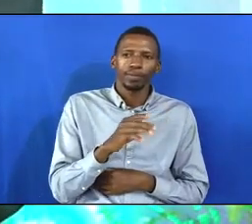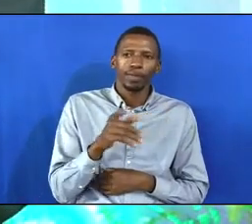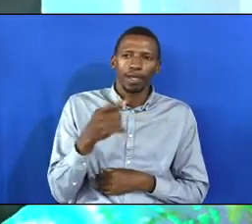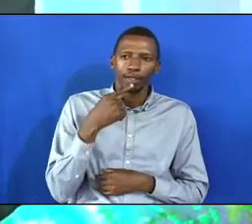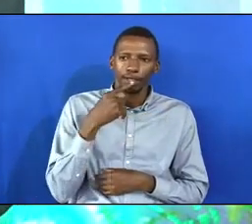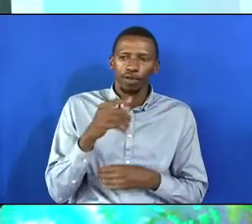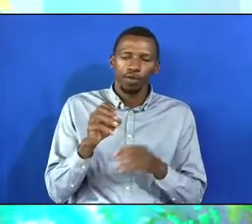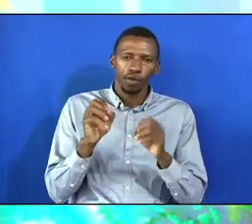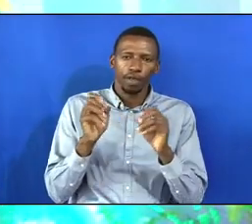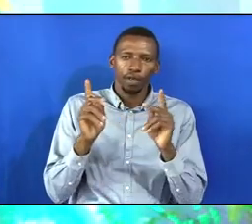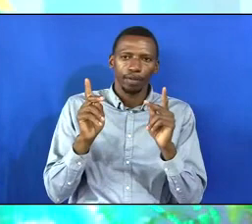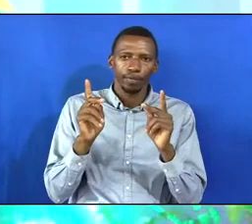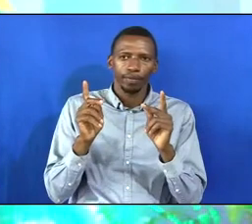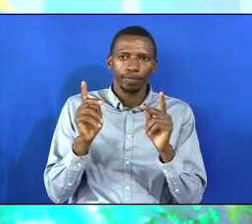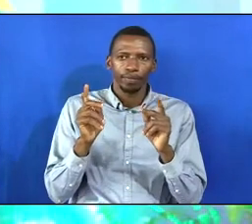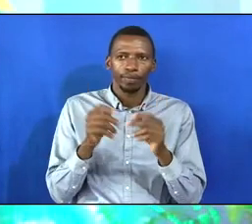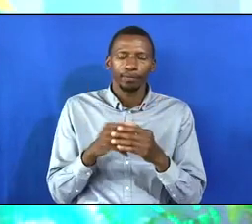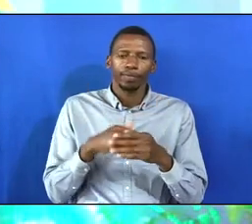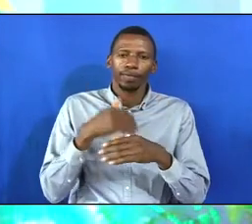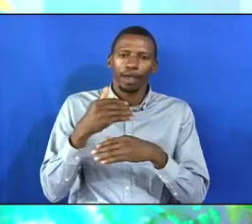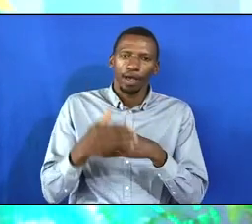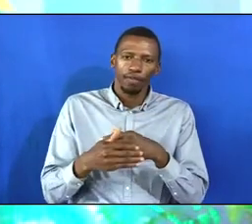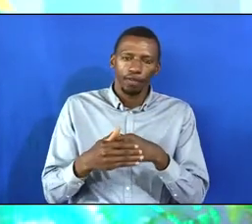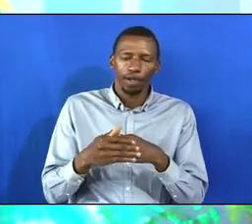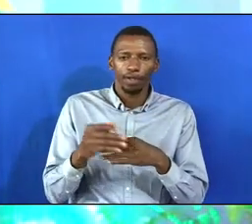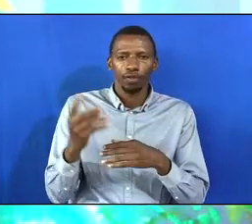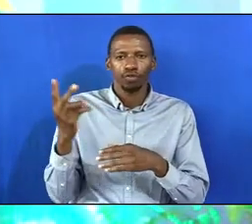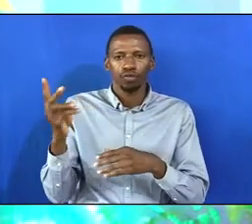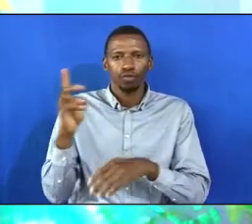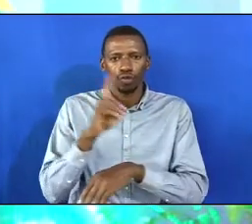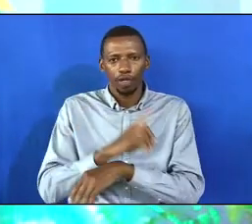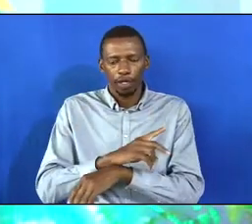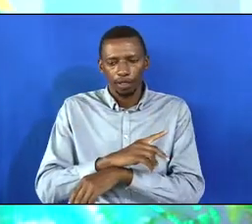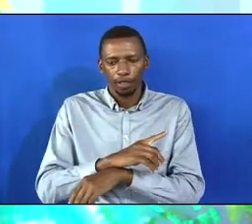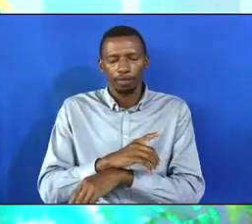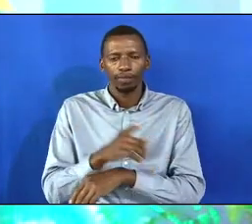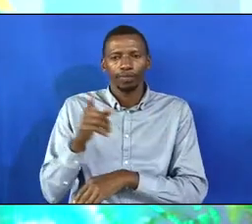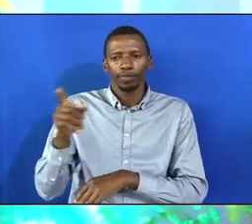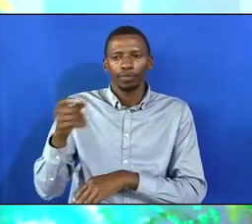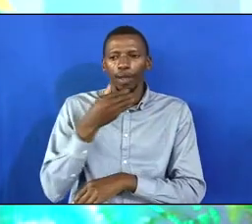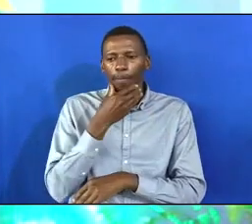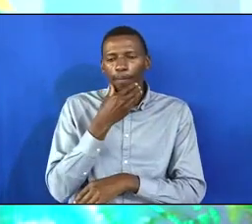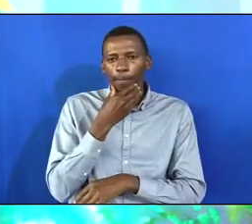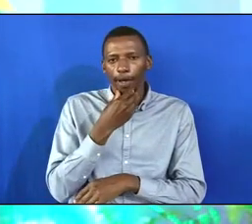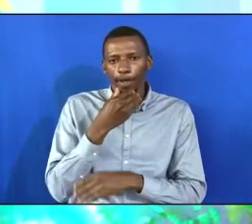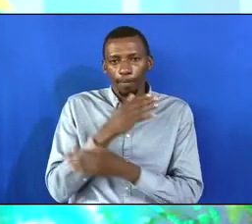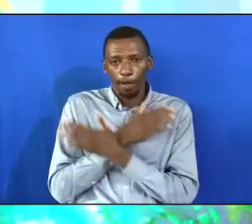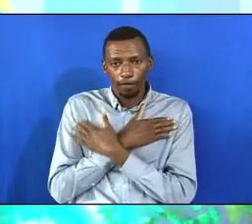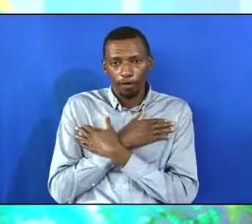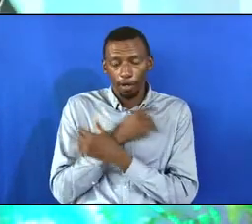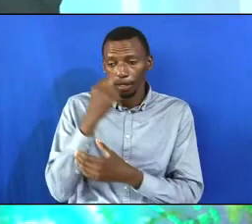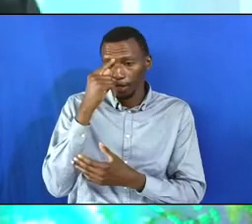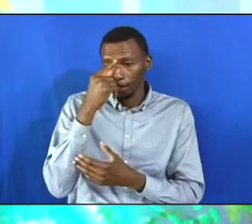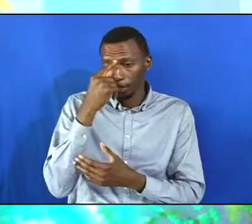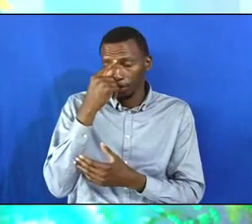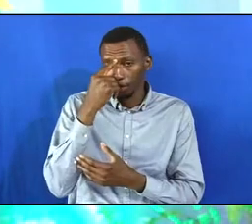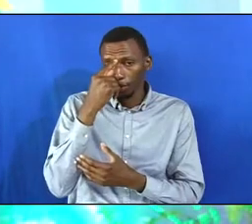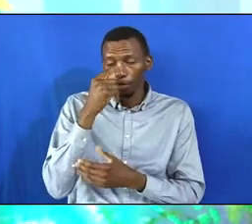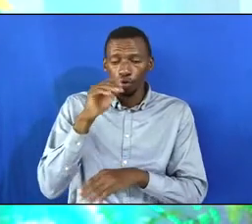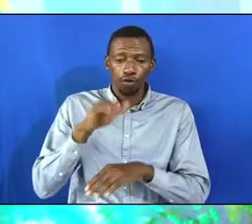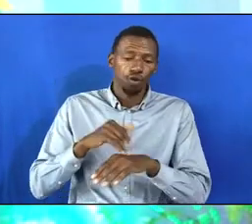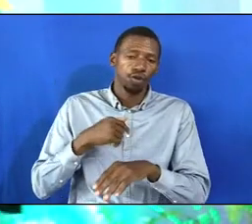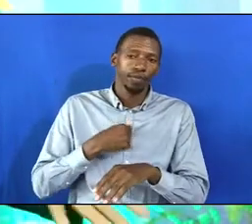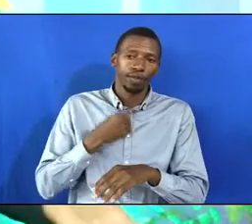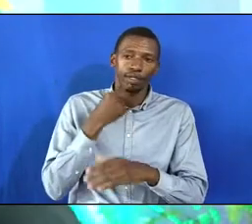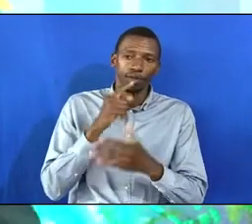okay. Then after again, some 2 days, he called me. He told me, I want to return those